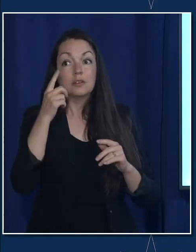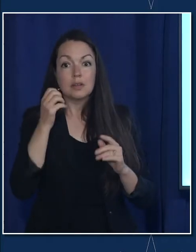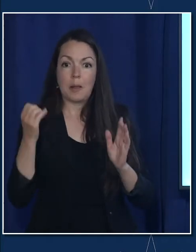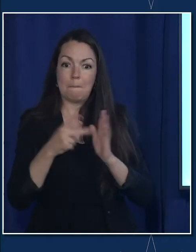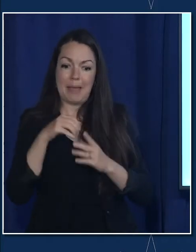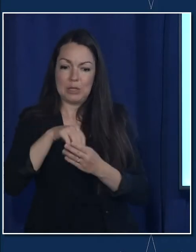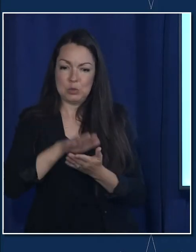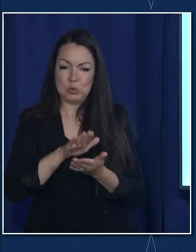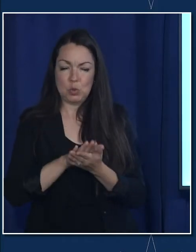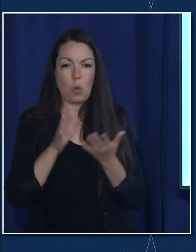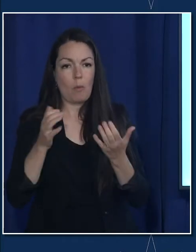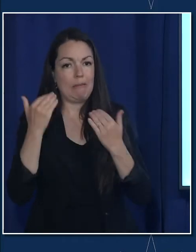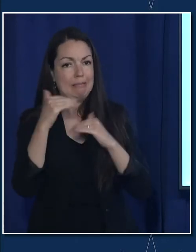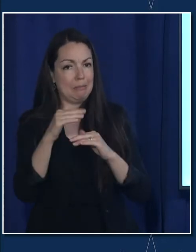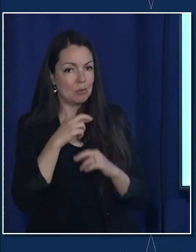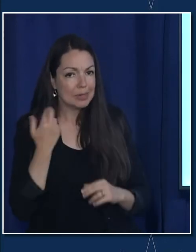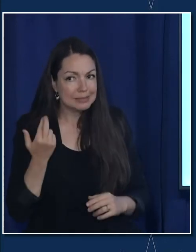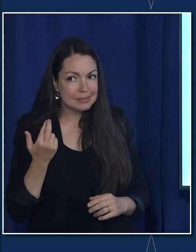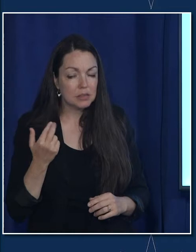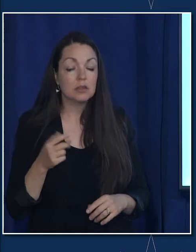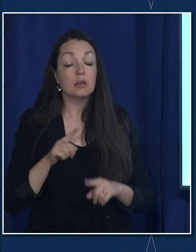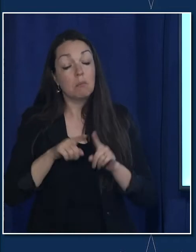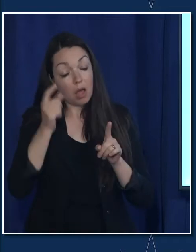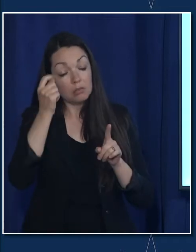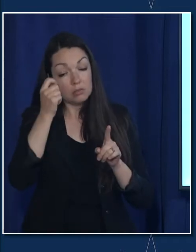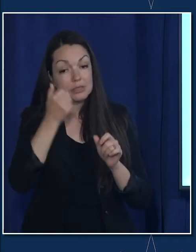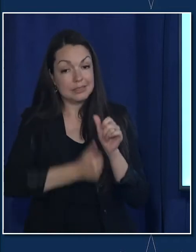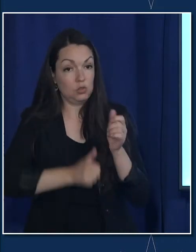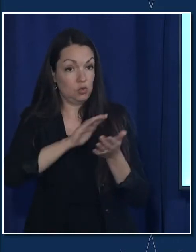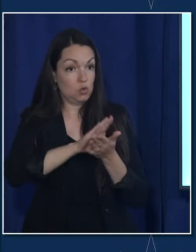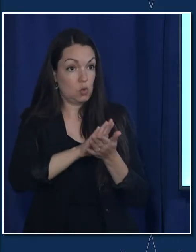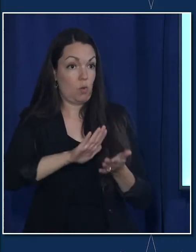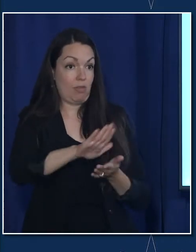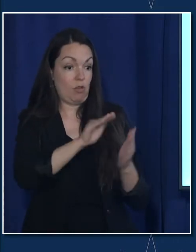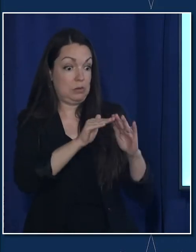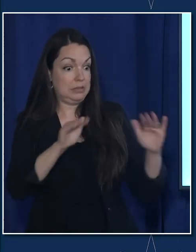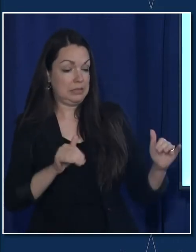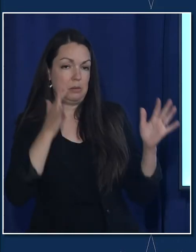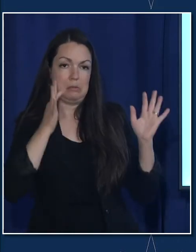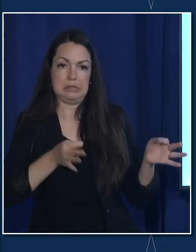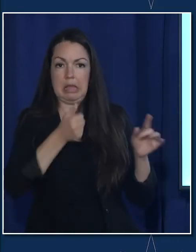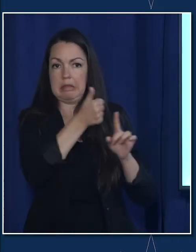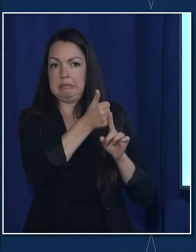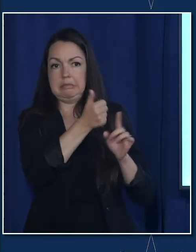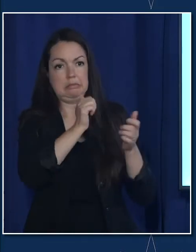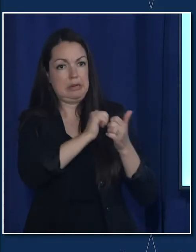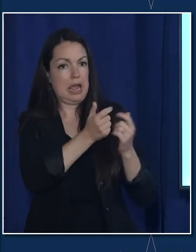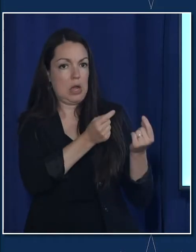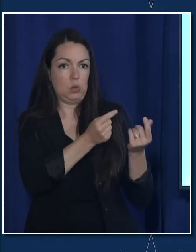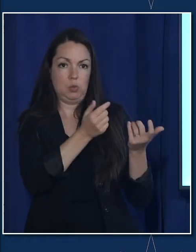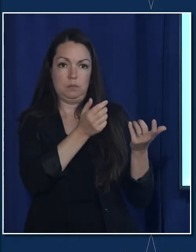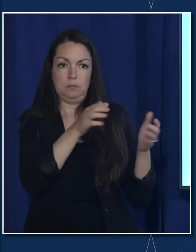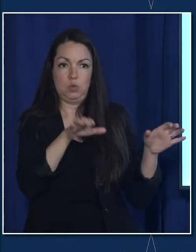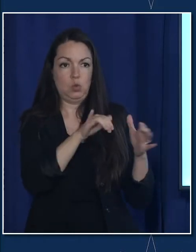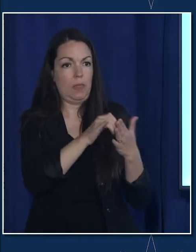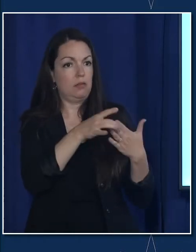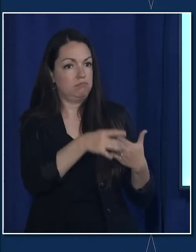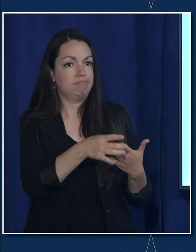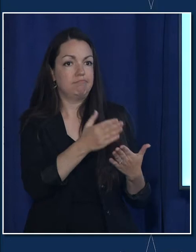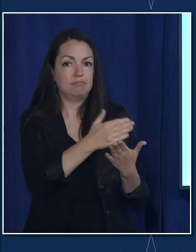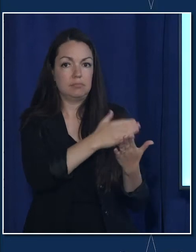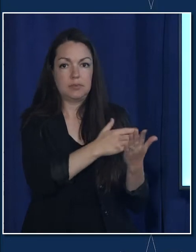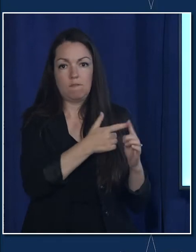that risk as much as possible. But it will be up to individual schools and school systems to decide how to use that new guidance.